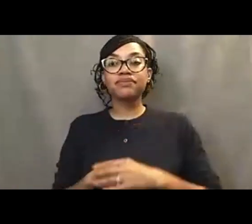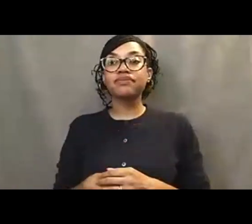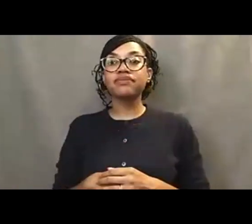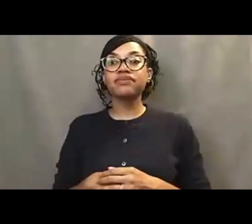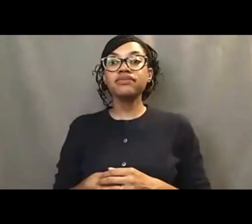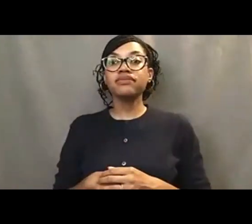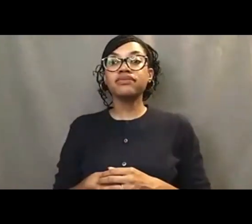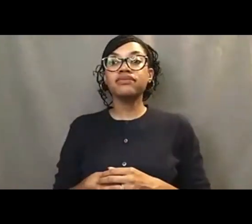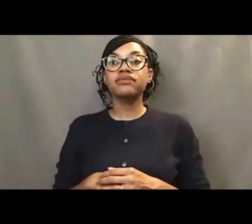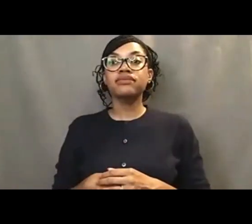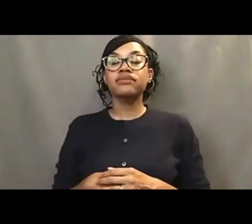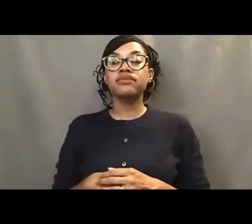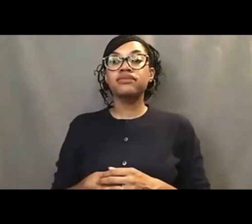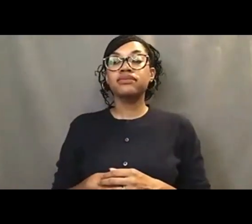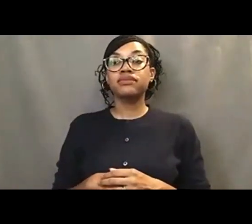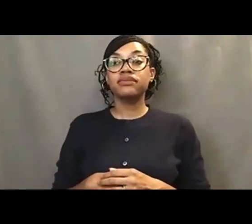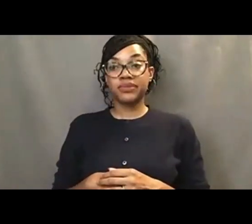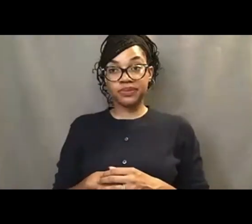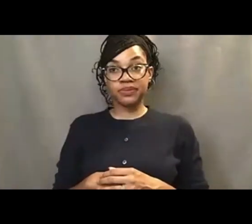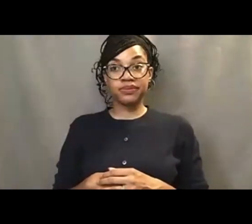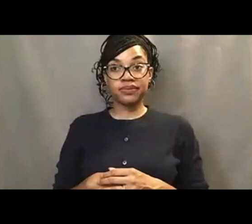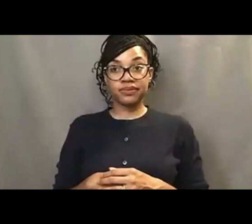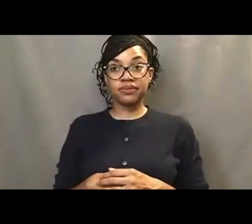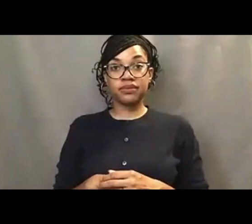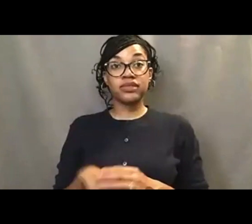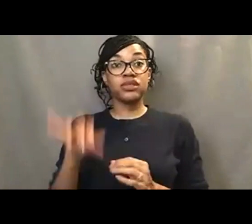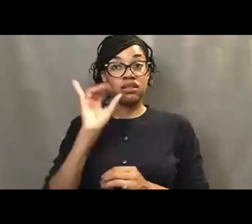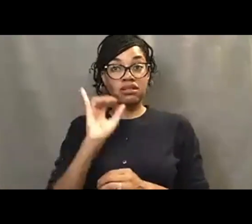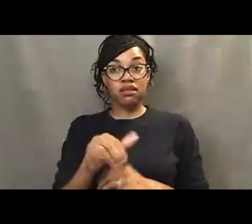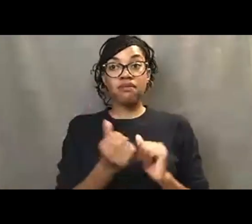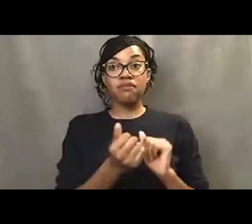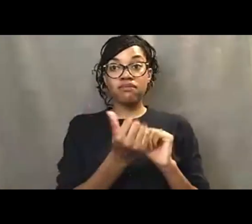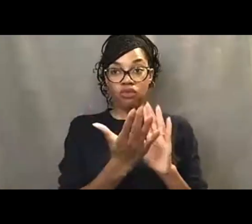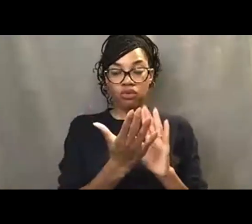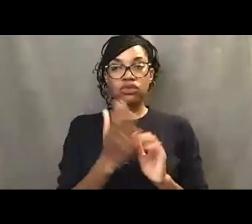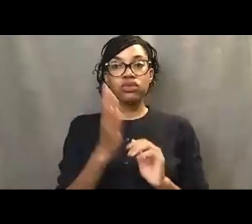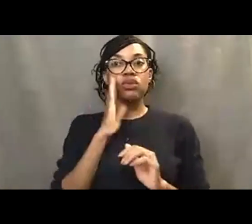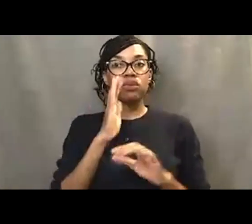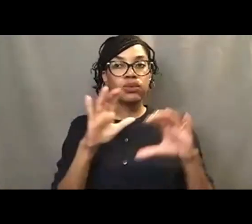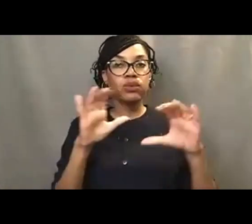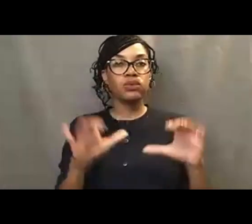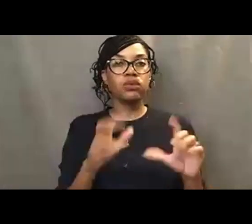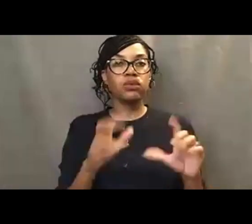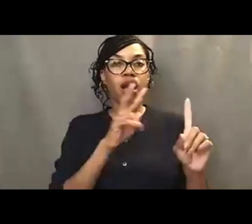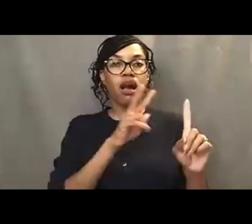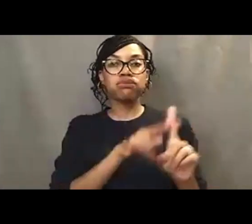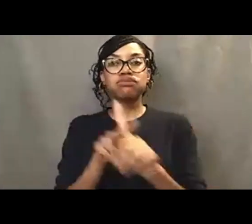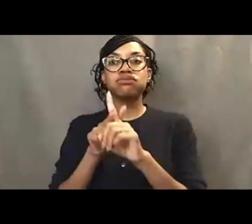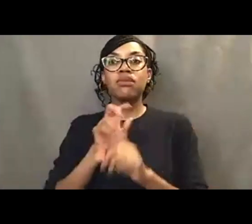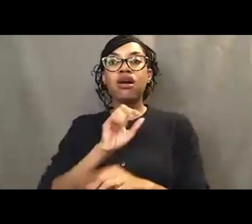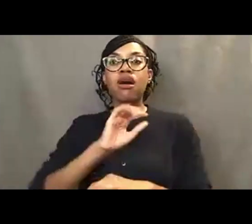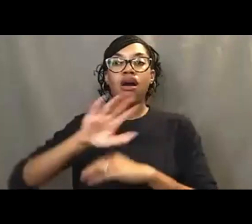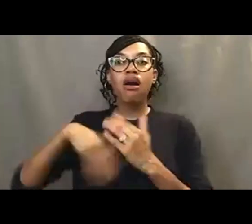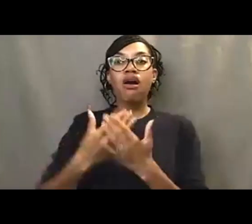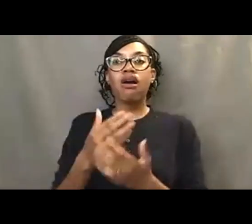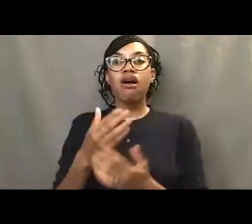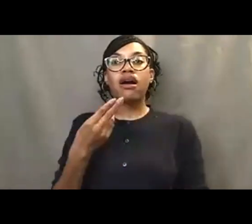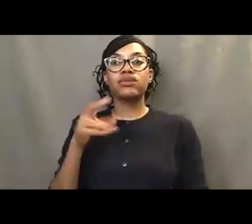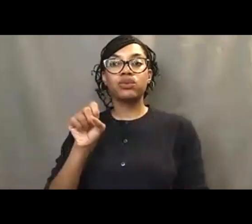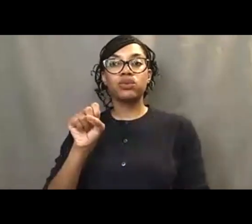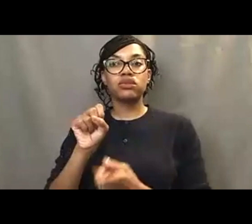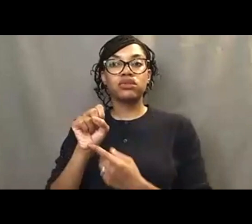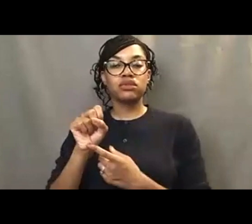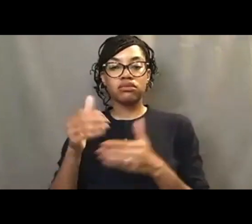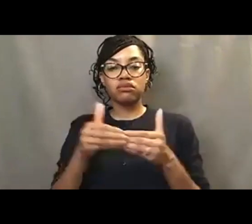are going to systematically do this for all of our high schools over 3 years and use